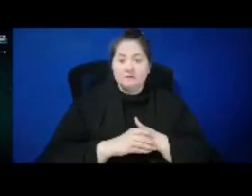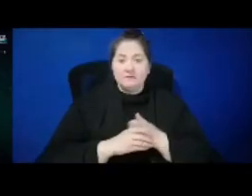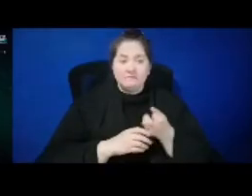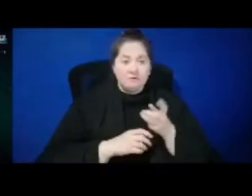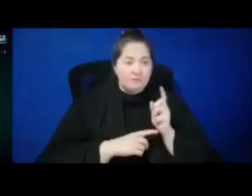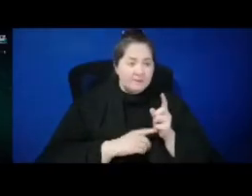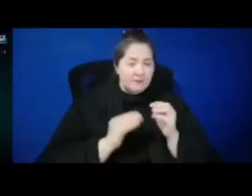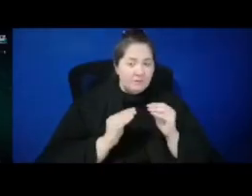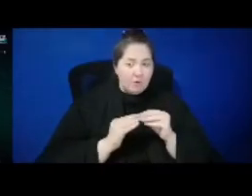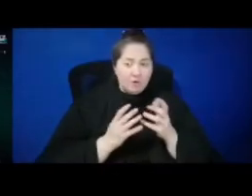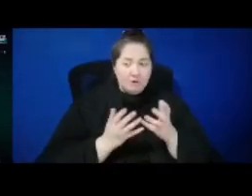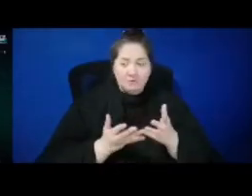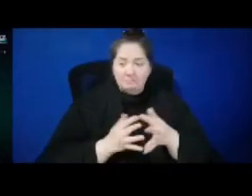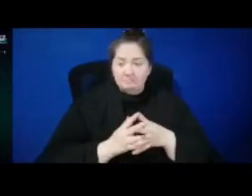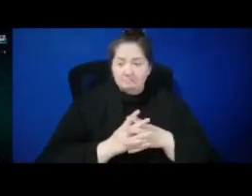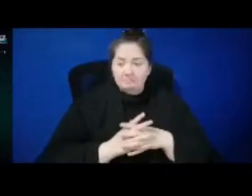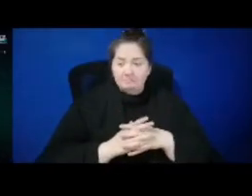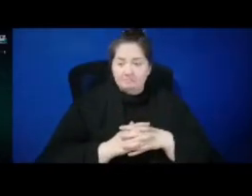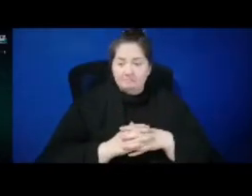a few more minutes.